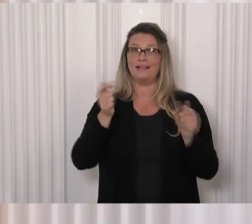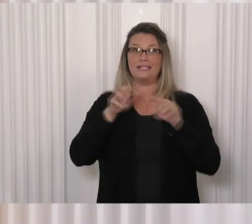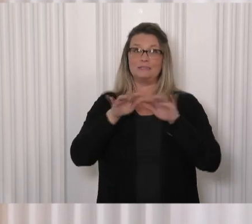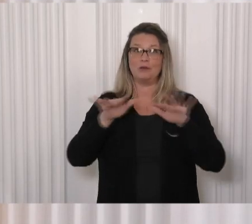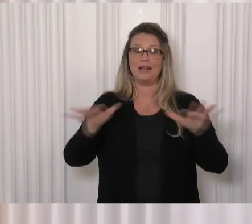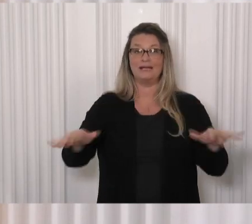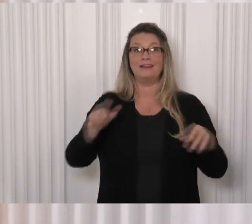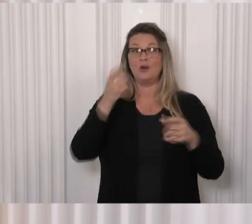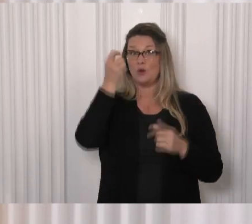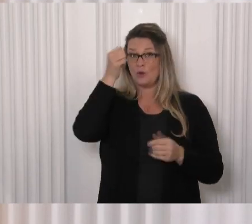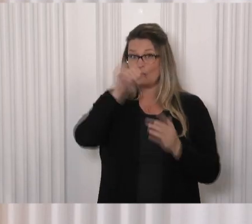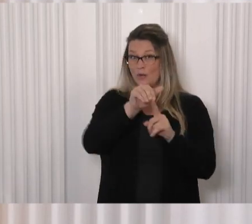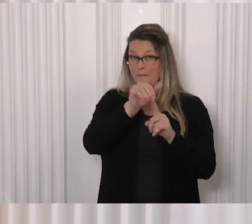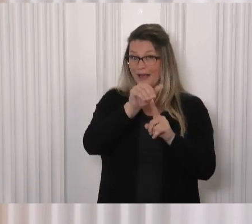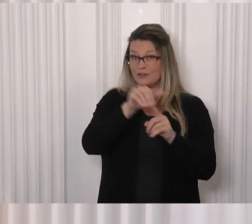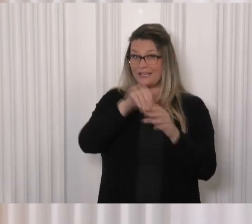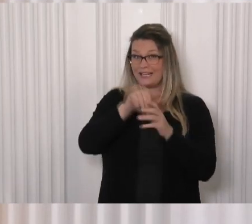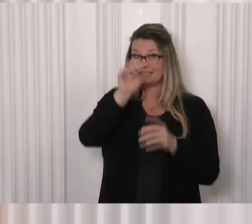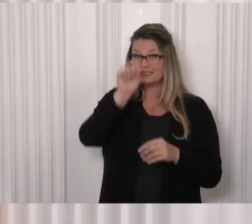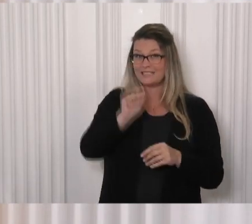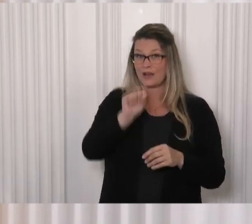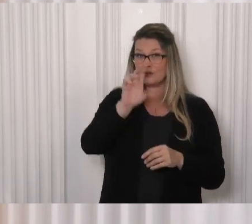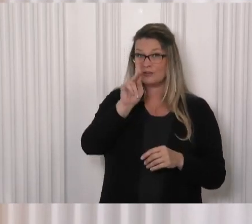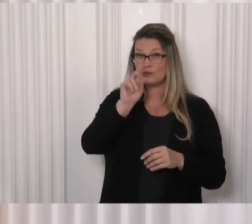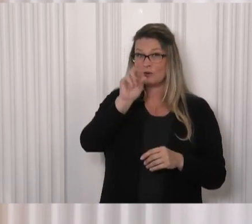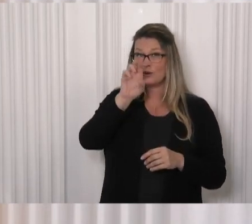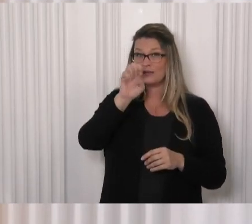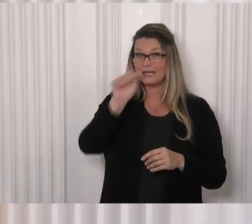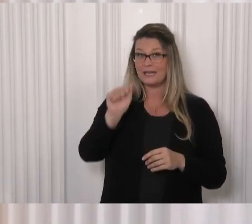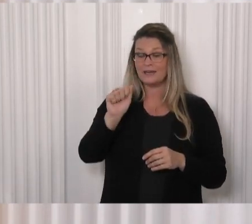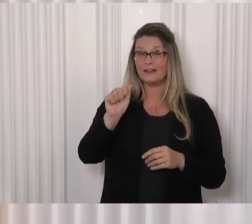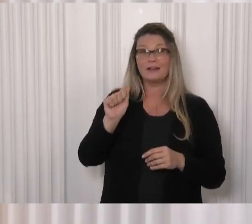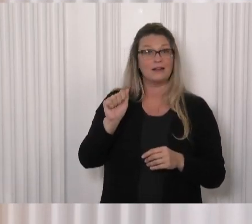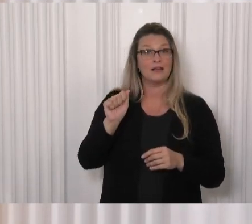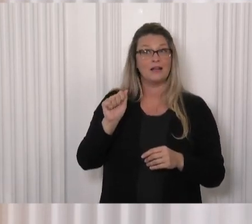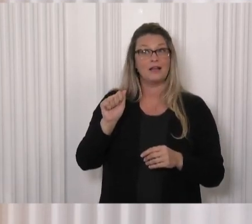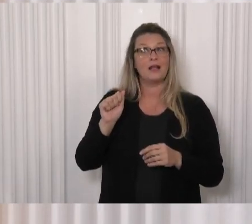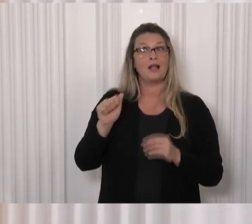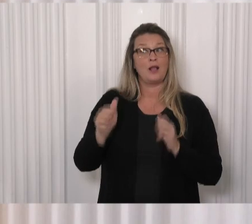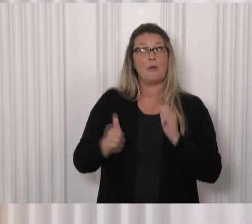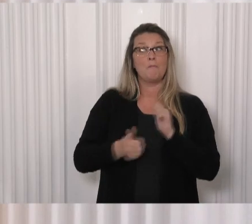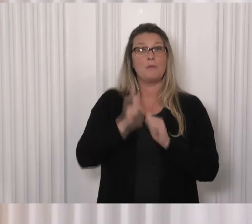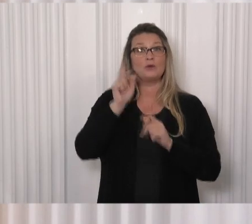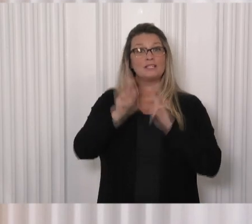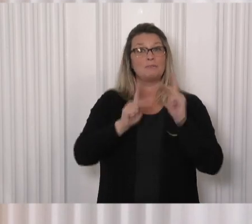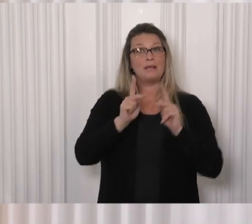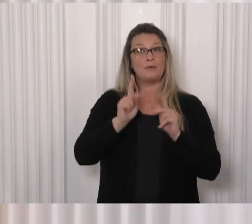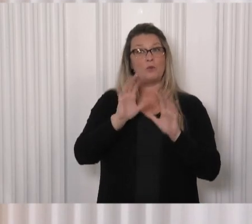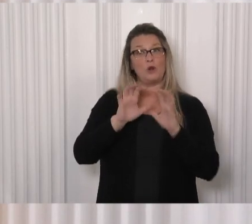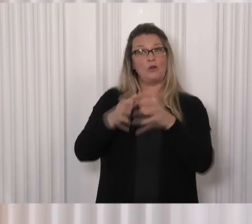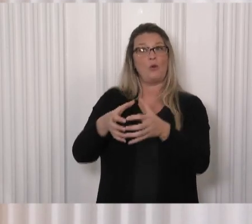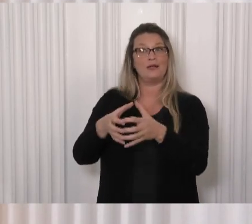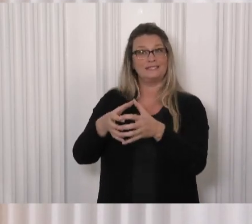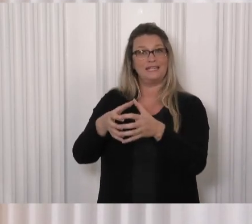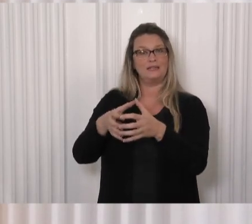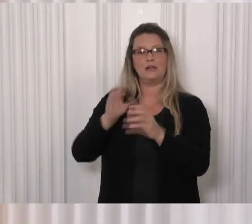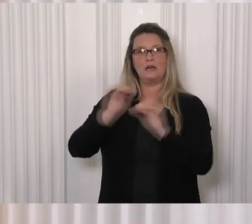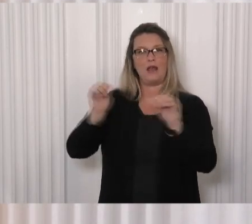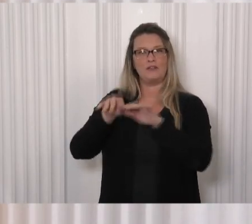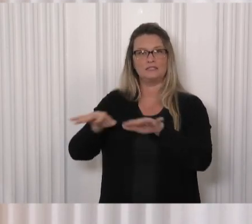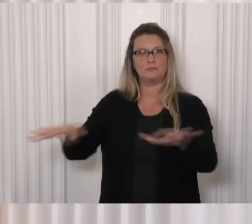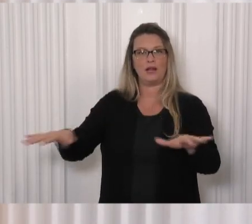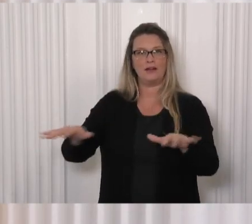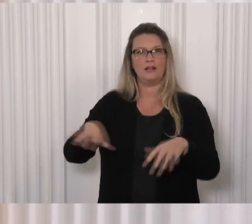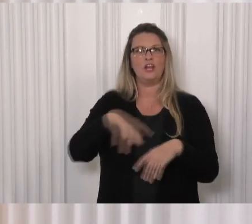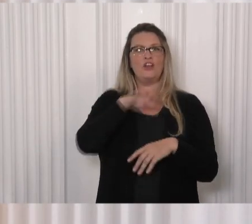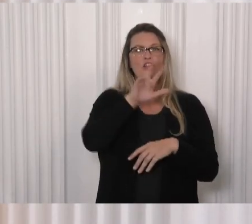the first 30 people that they identified with the novel coronavirus were quarantined and nothing spread. The 31st